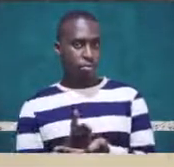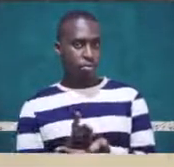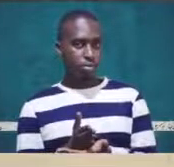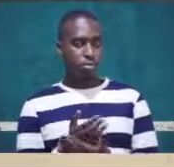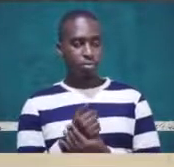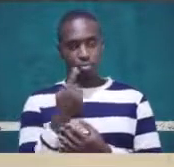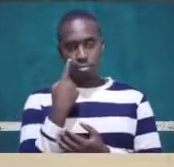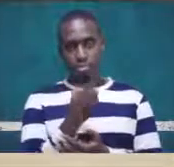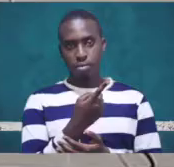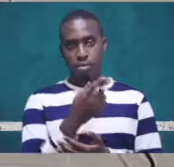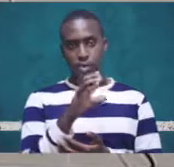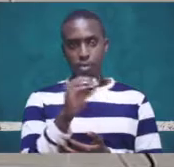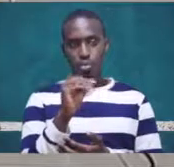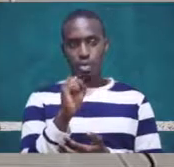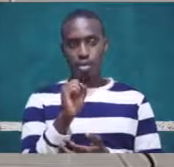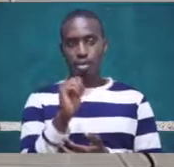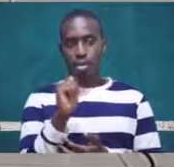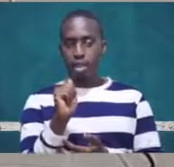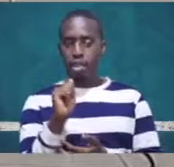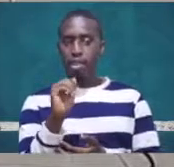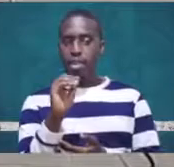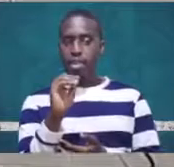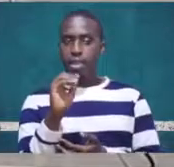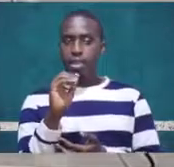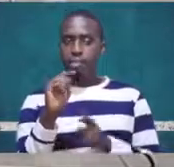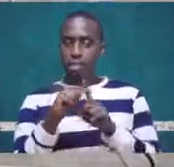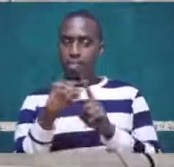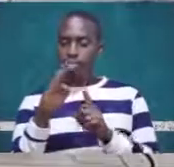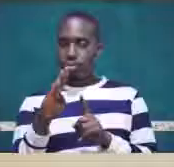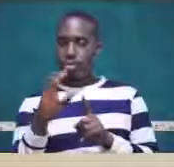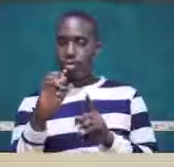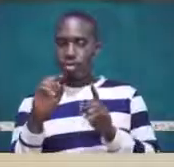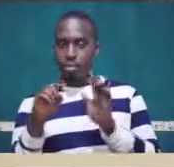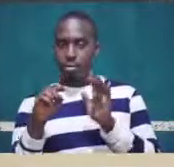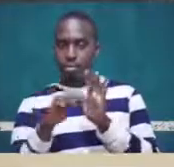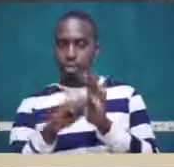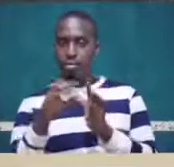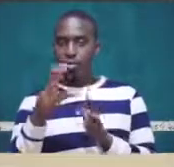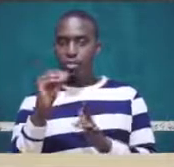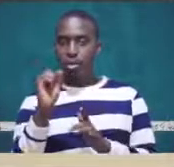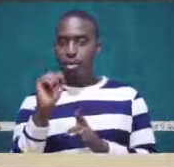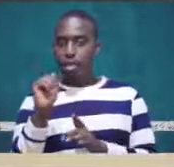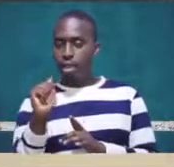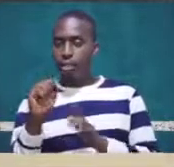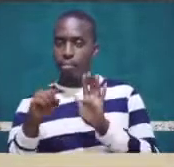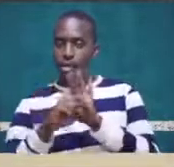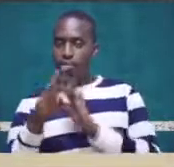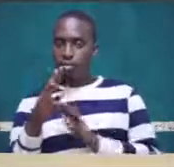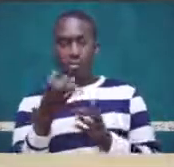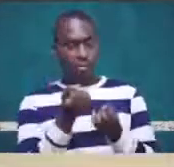Cosine of A plus B plus cosine of A minus B. It is what you have there, isn't